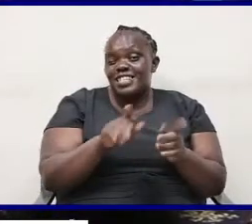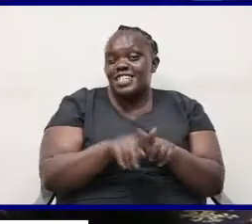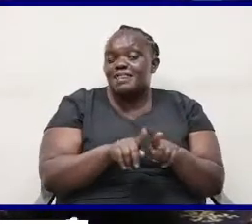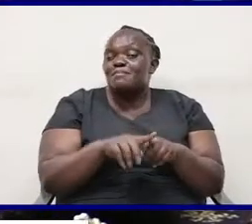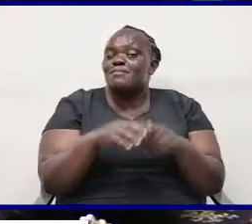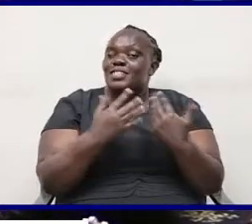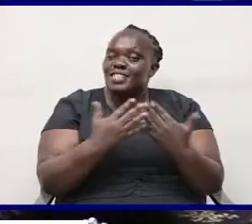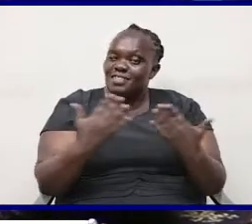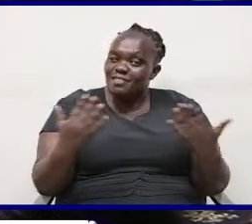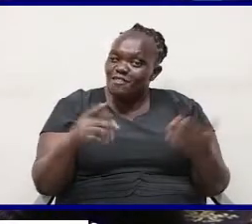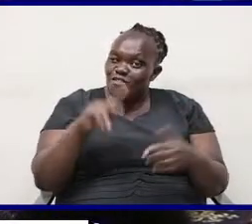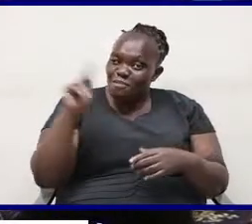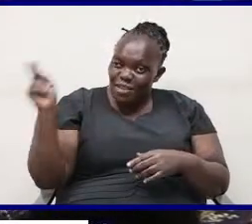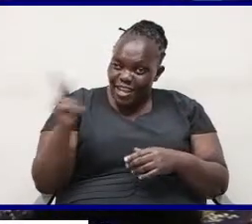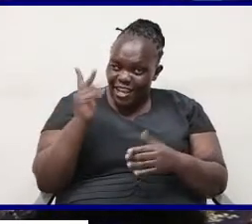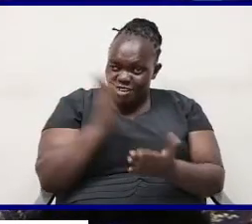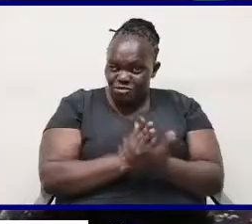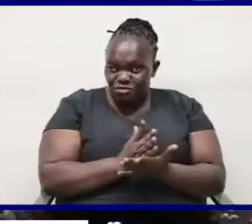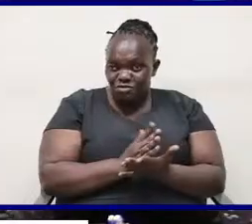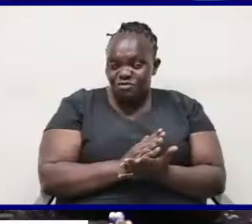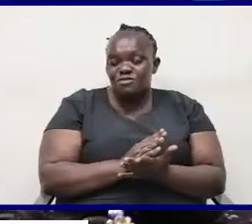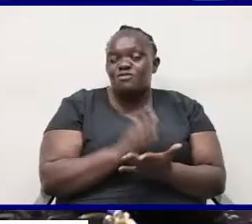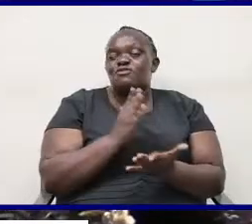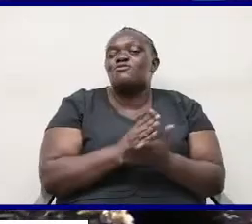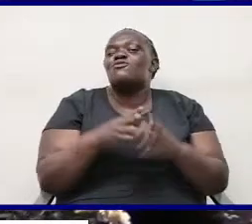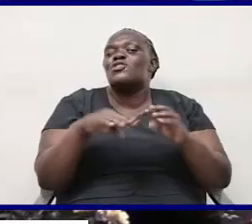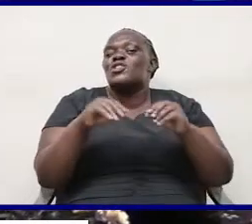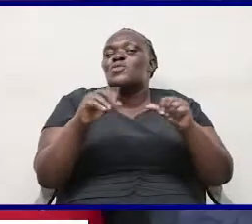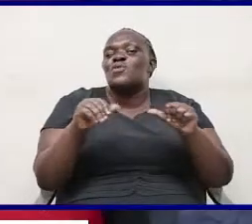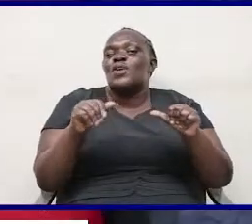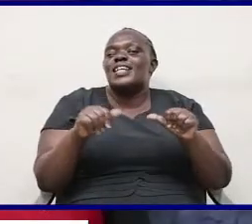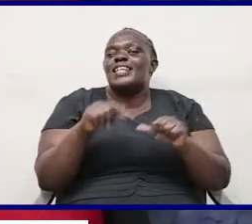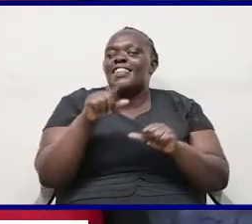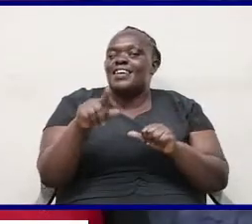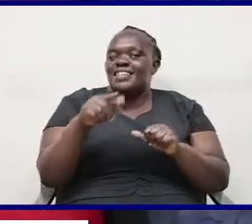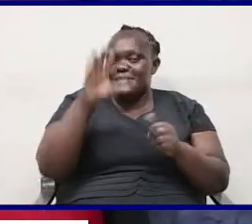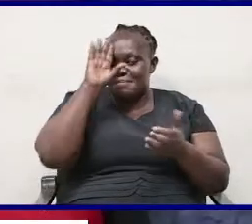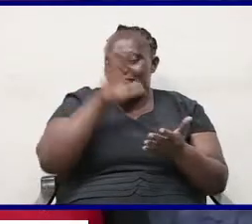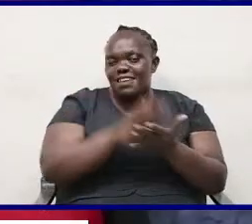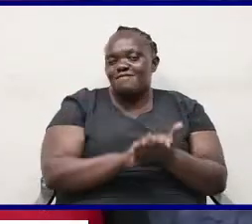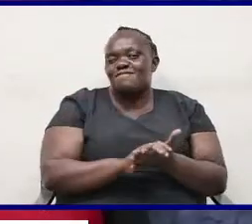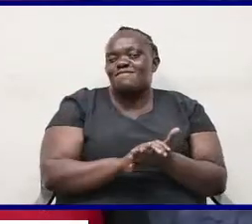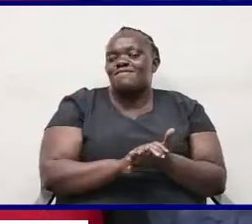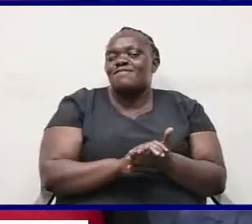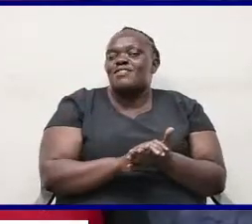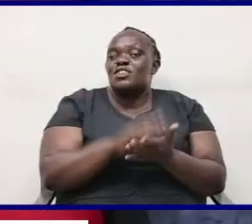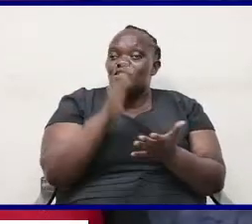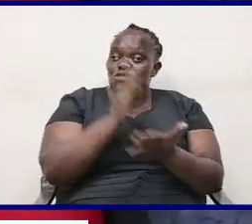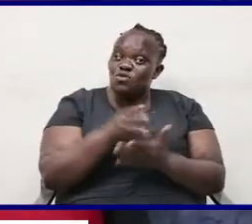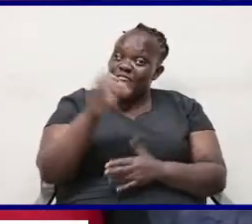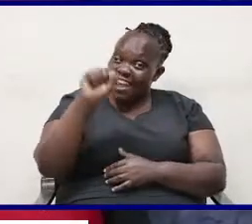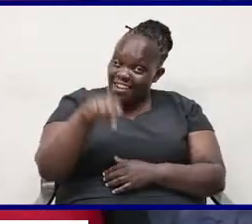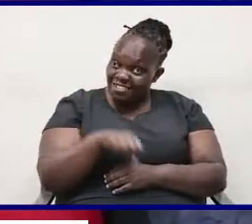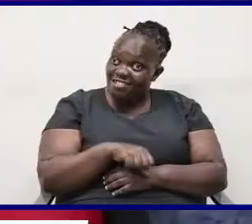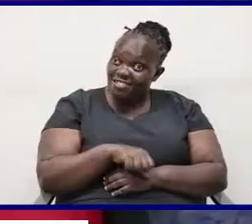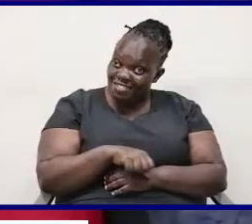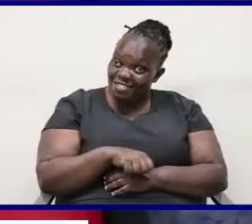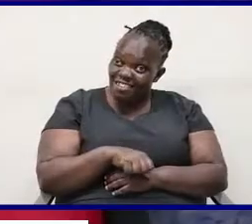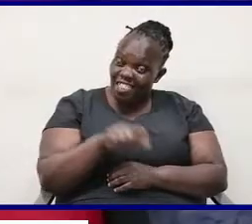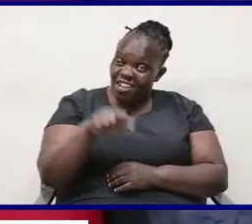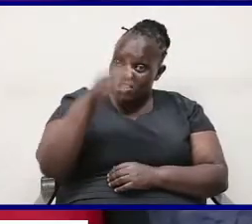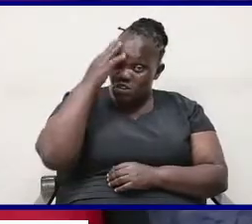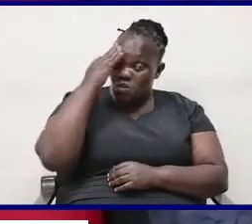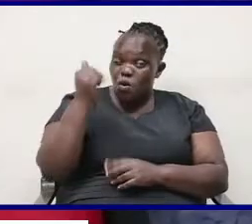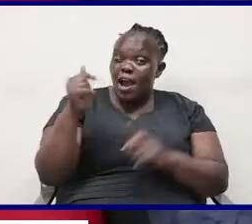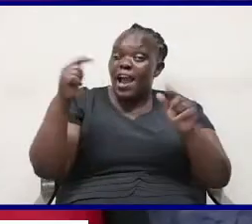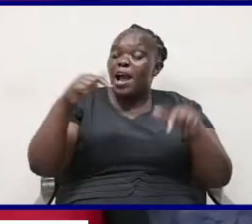as a product is coming from Kenya, it's of quality. There's that belief. So Really? yes. Wow. Amazing. And